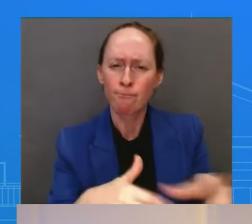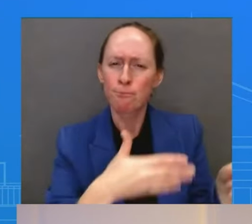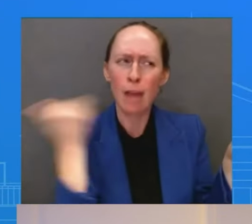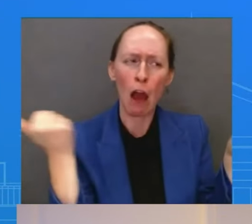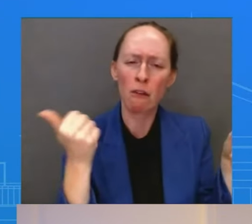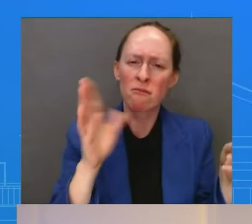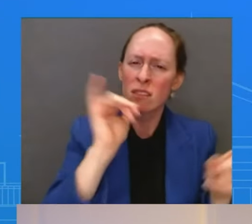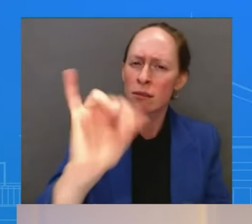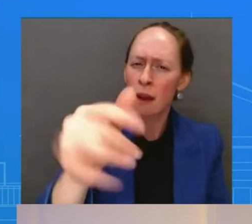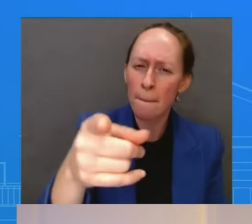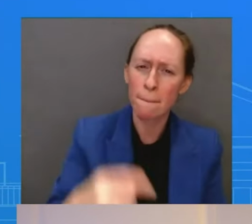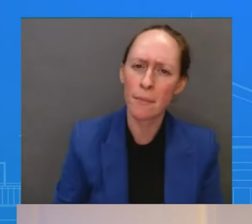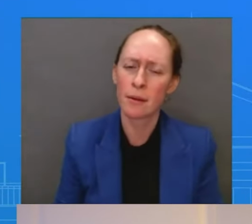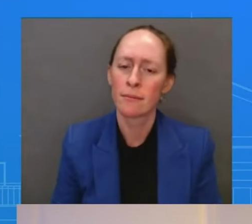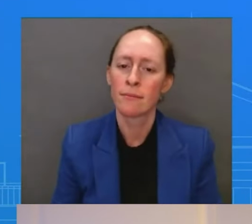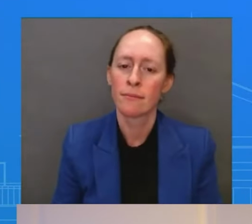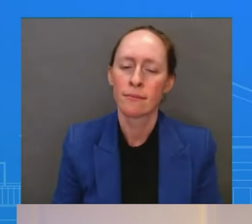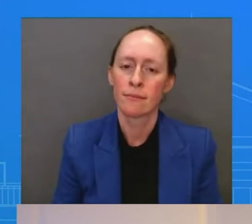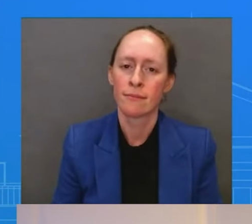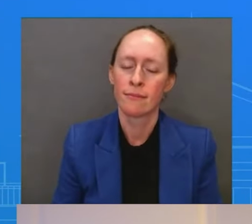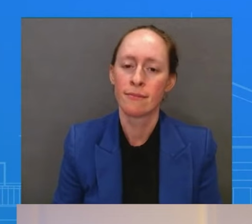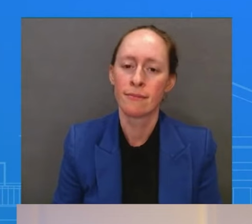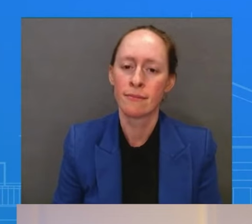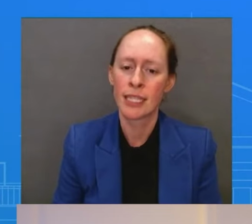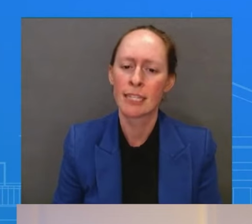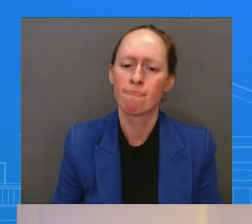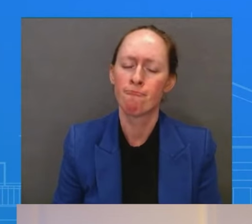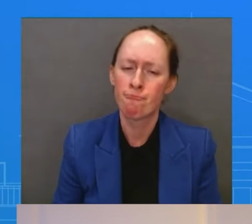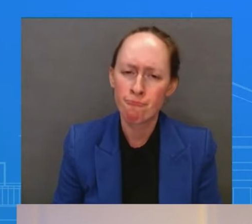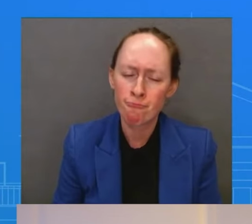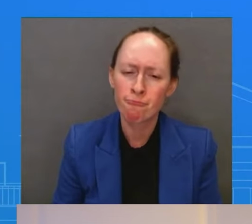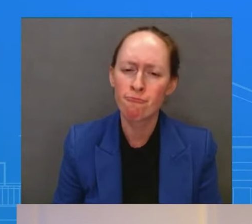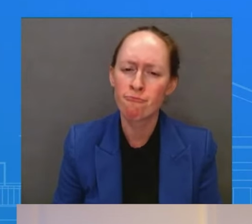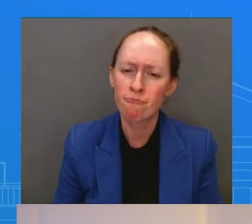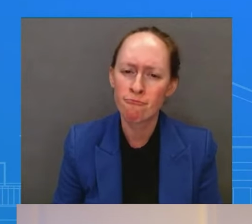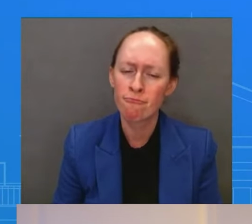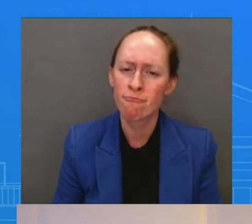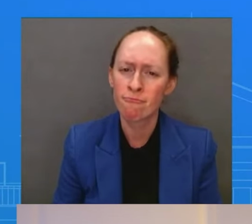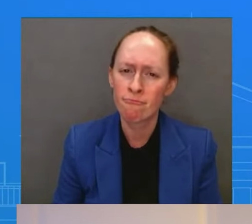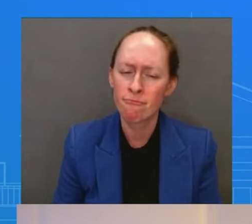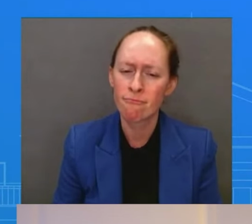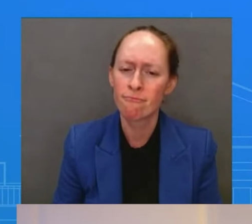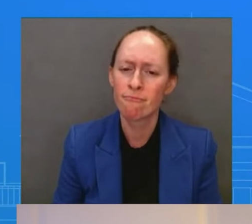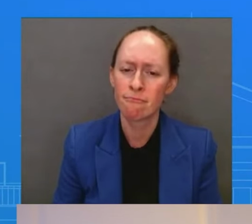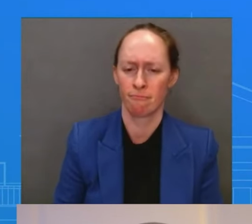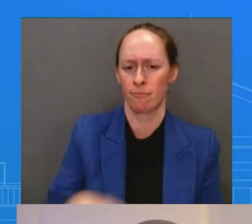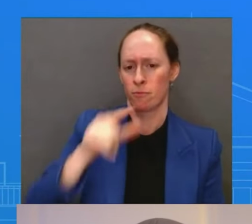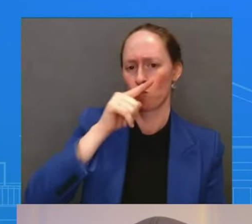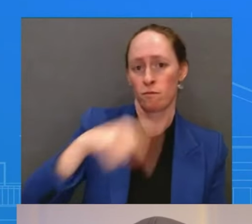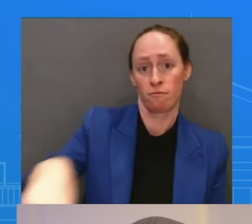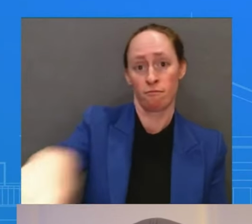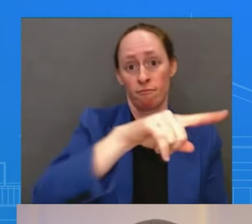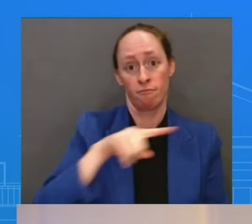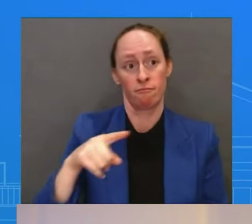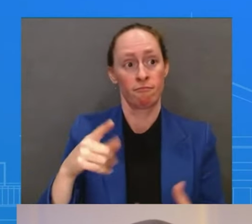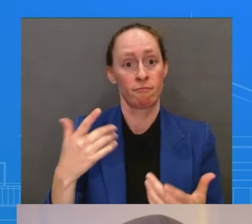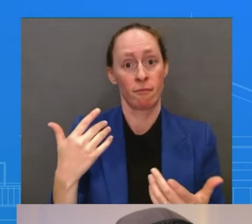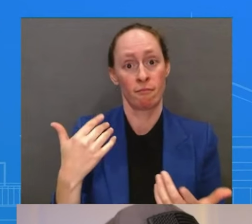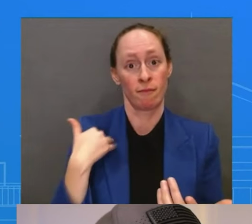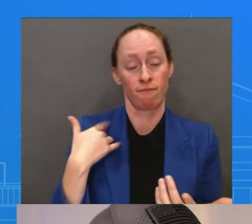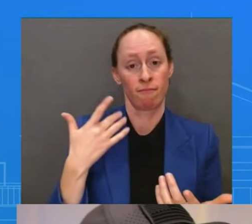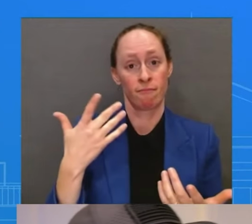Americans and dual passport holders live all over the world. And oh my God. Sometimes they choose to